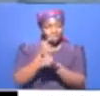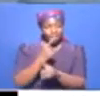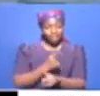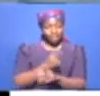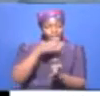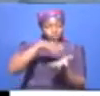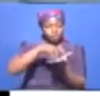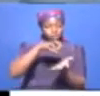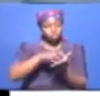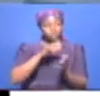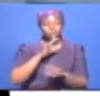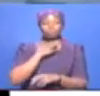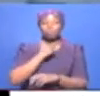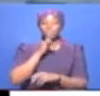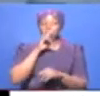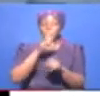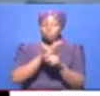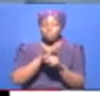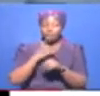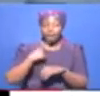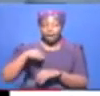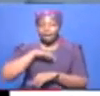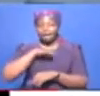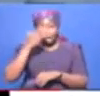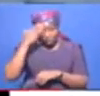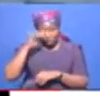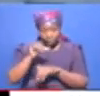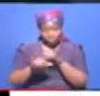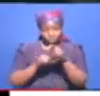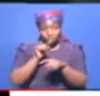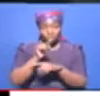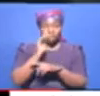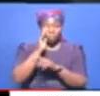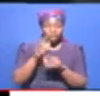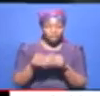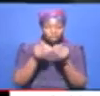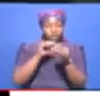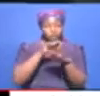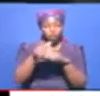that we are aware of this, and we'll give them all the necessary protection and support.